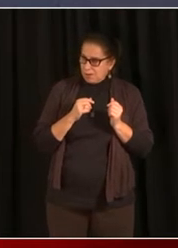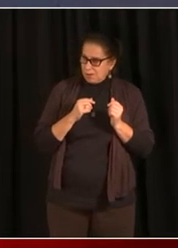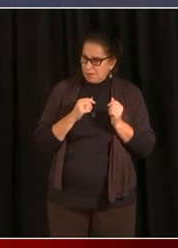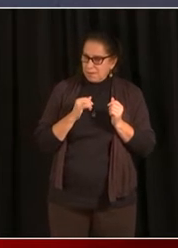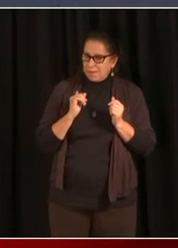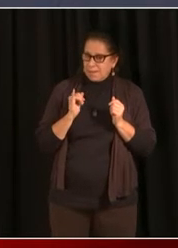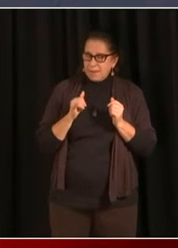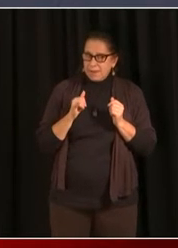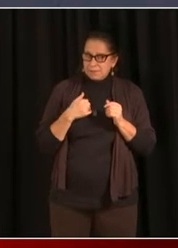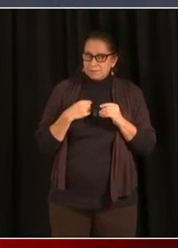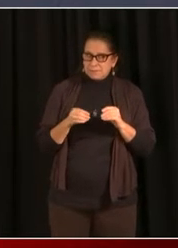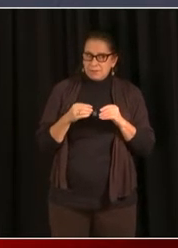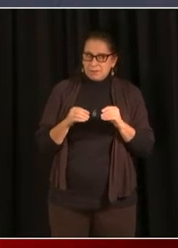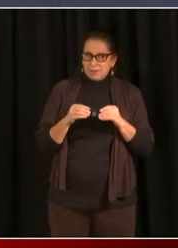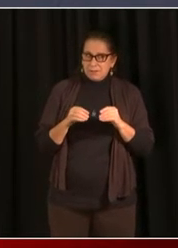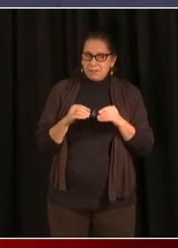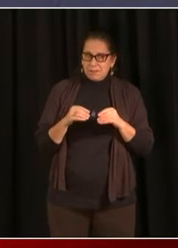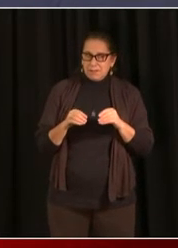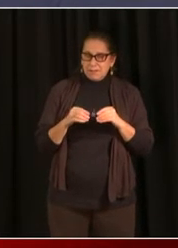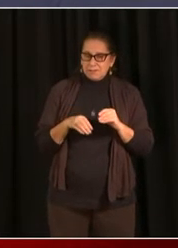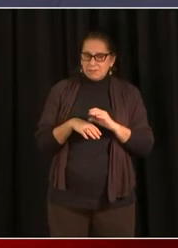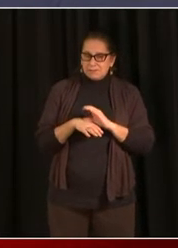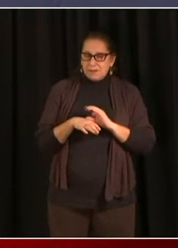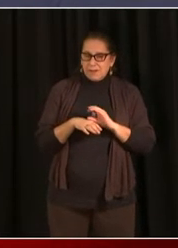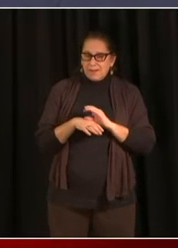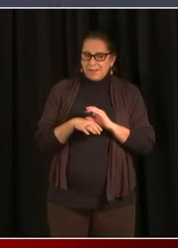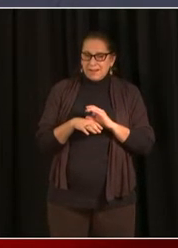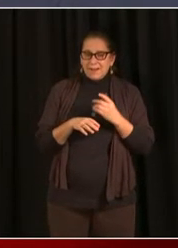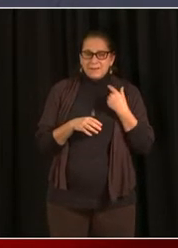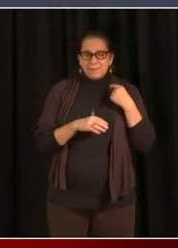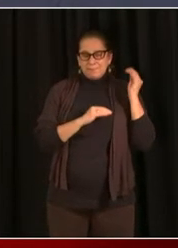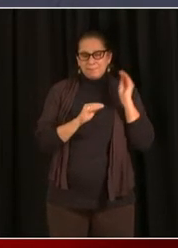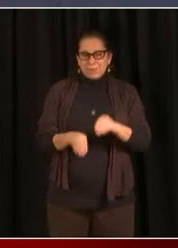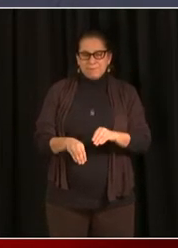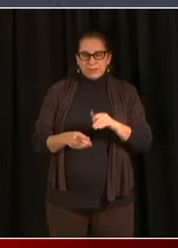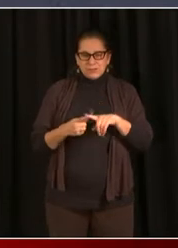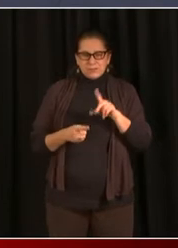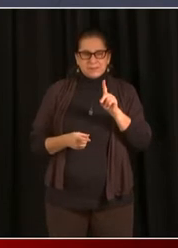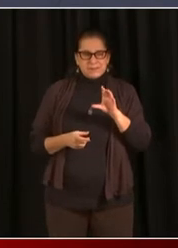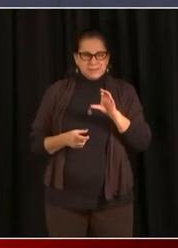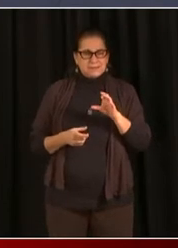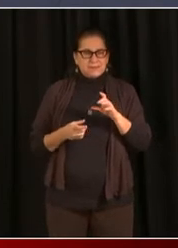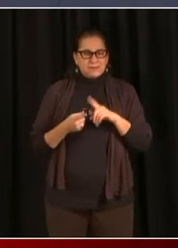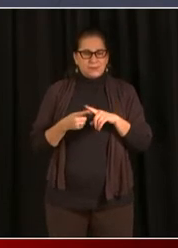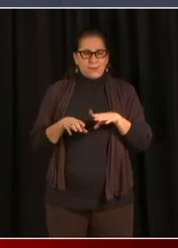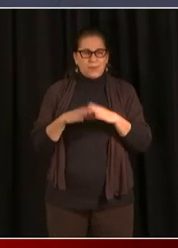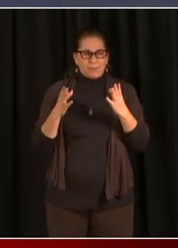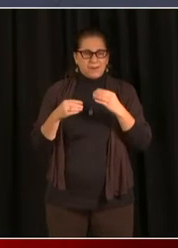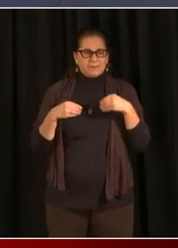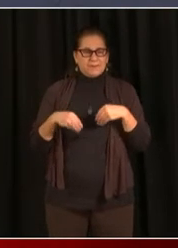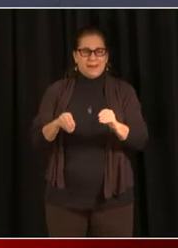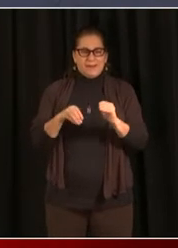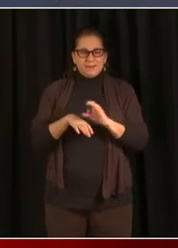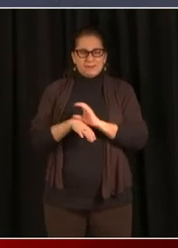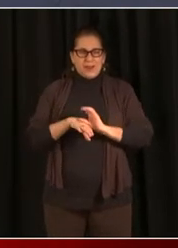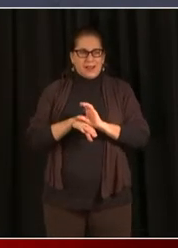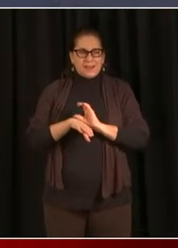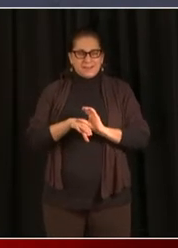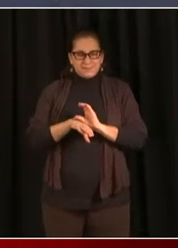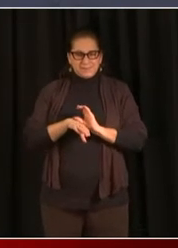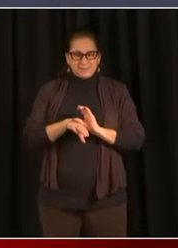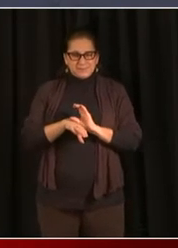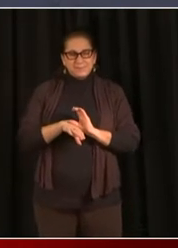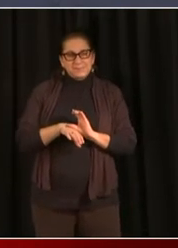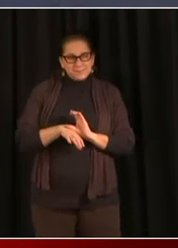went very bad in my country, and we decided to move to the United States. And here, we